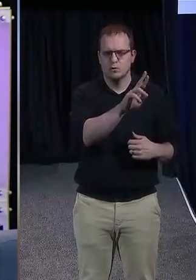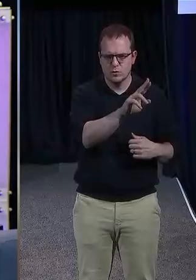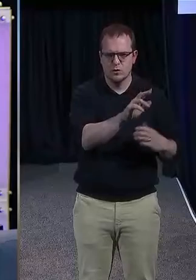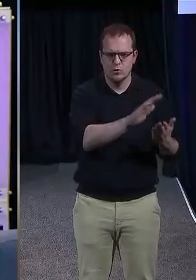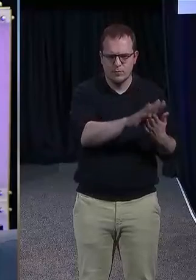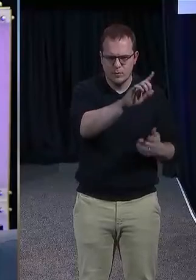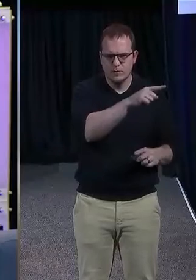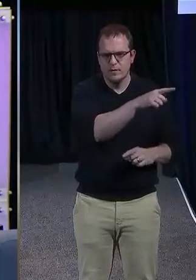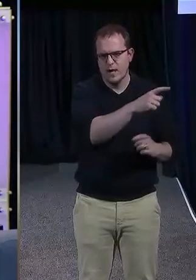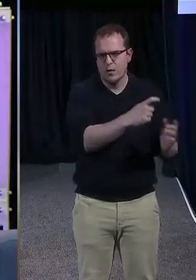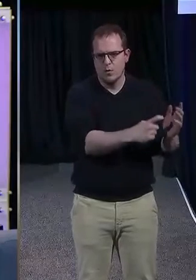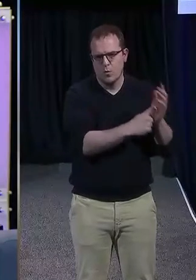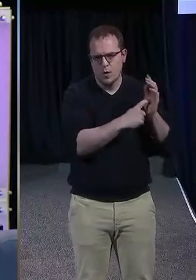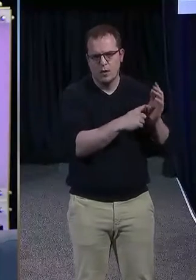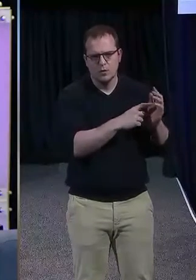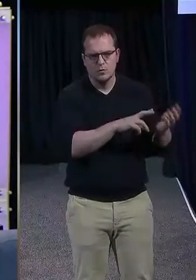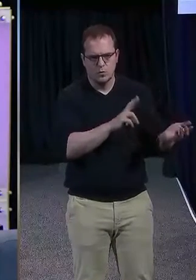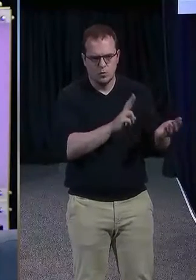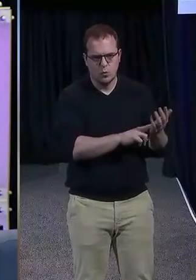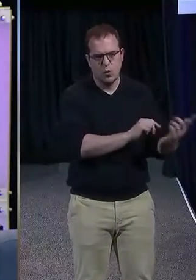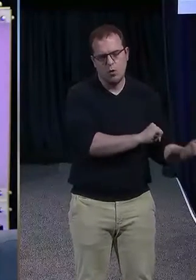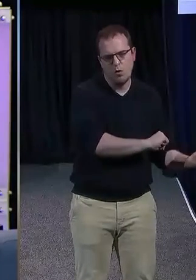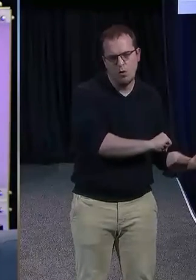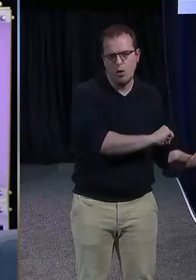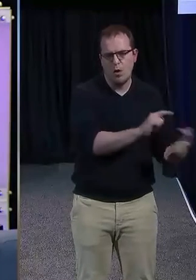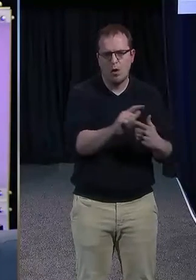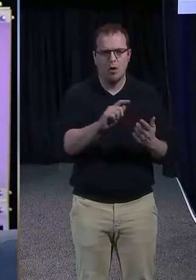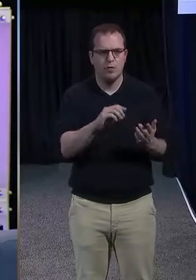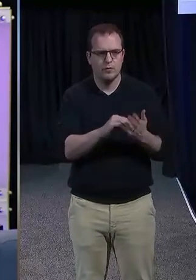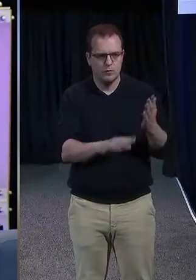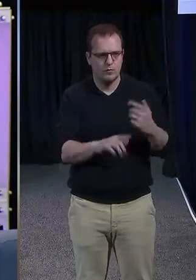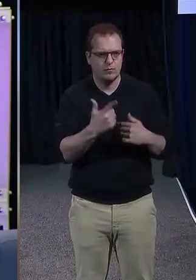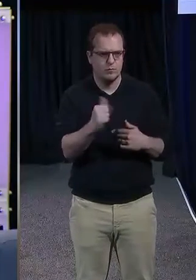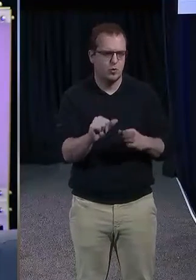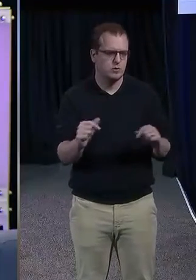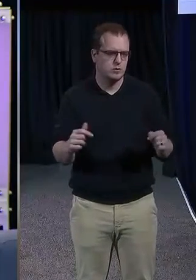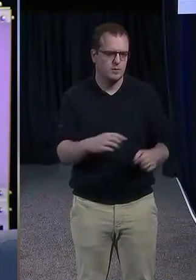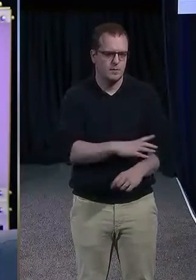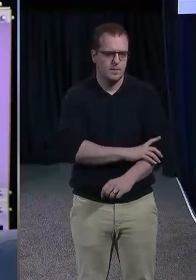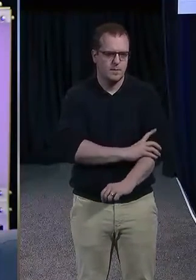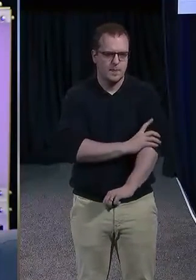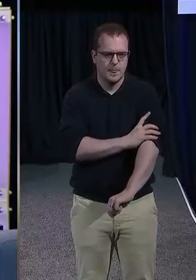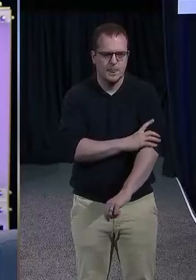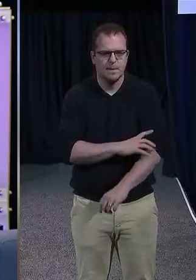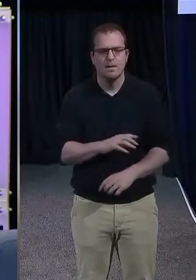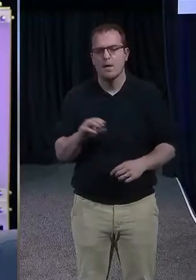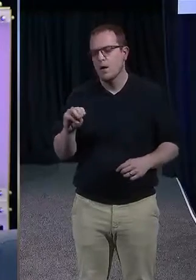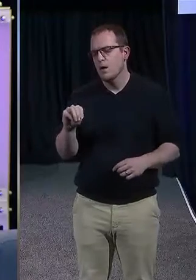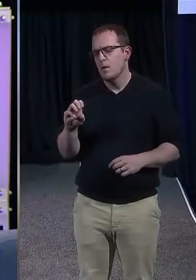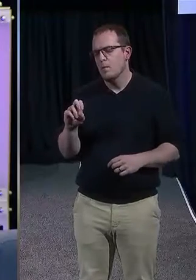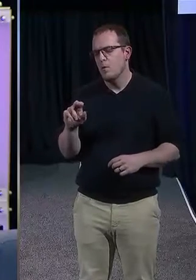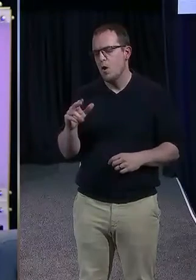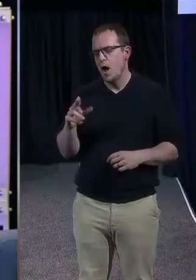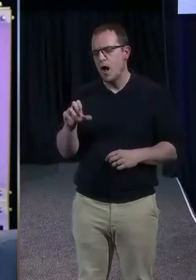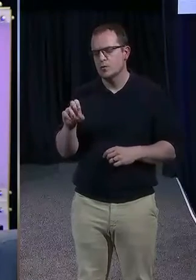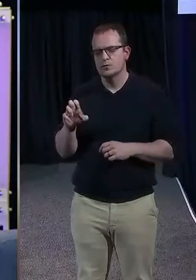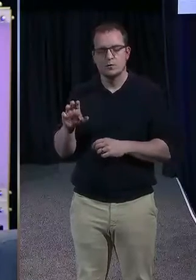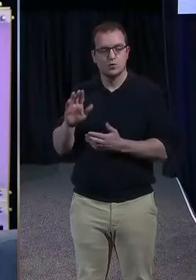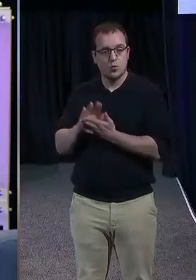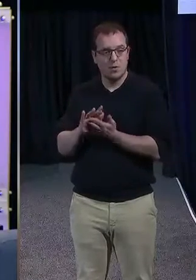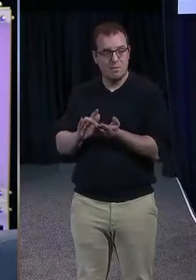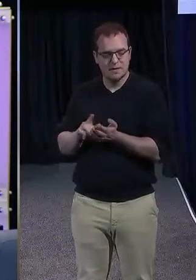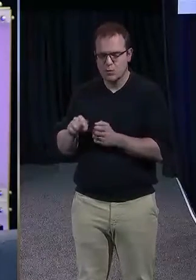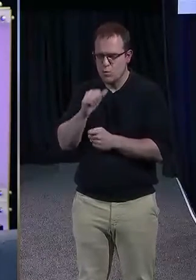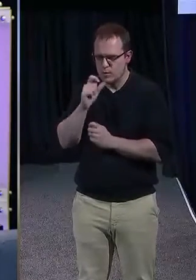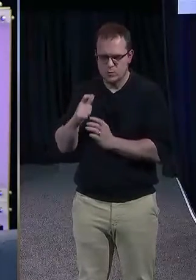was required to enroll all of their students from the state of Georgia. Morehouse School of Medicine was not, because we knew that